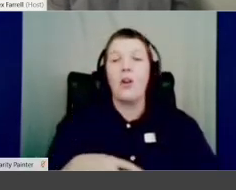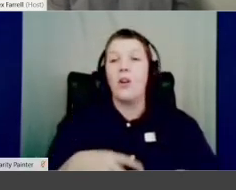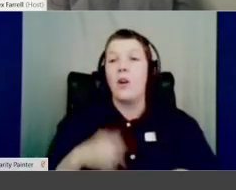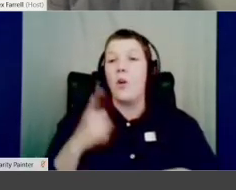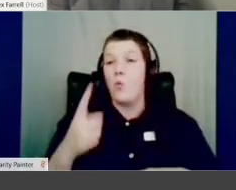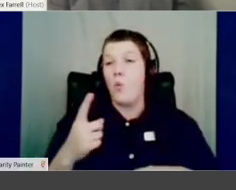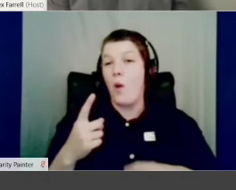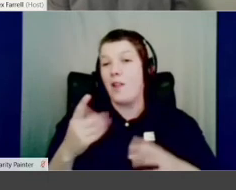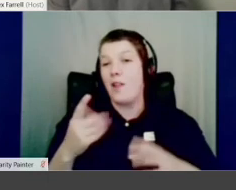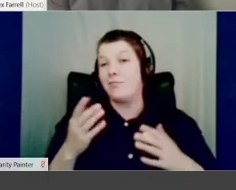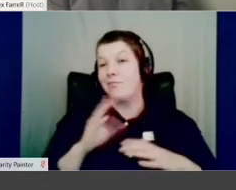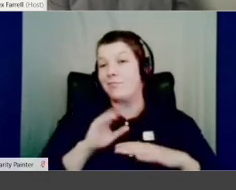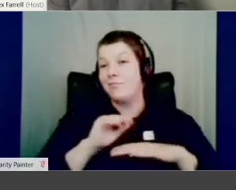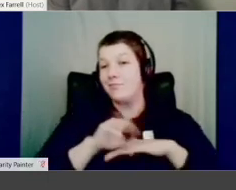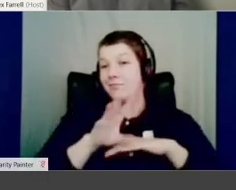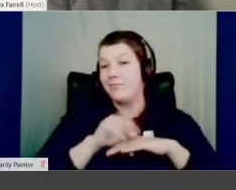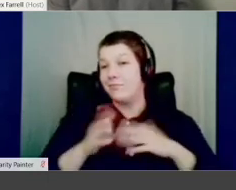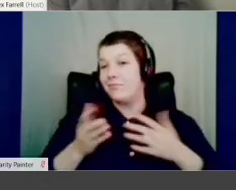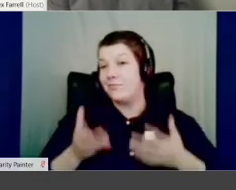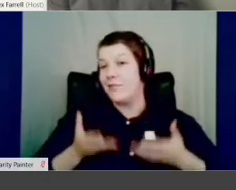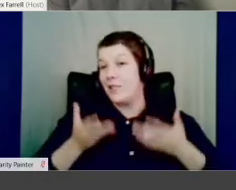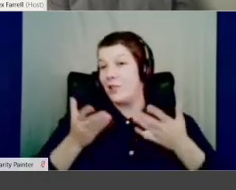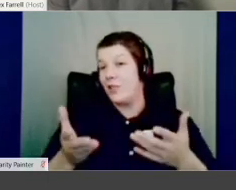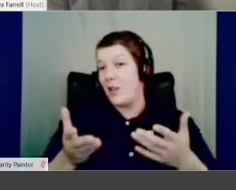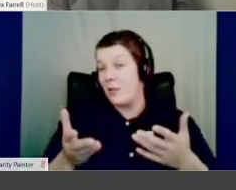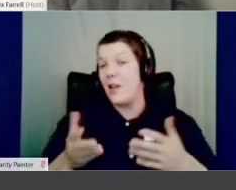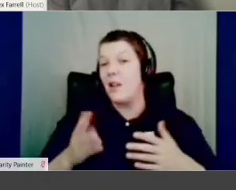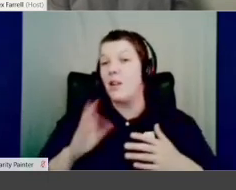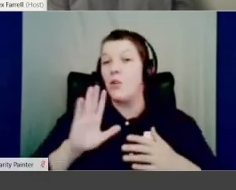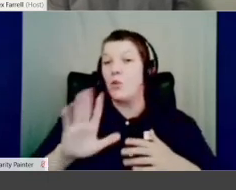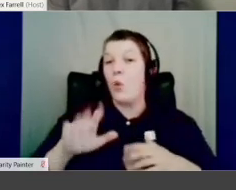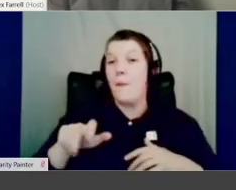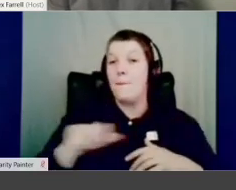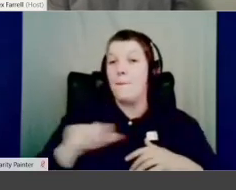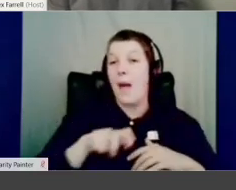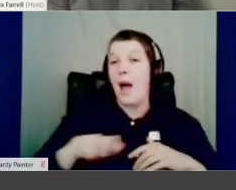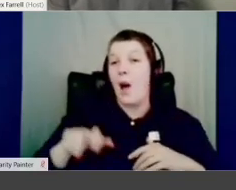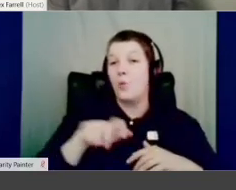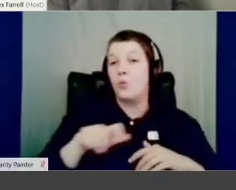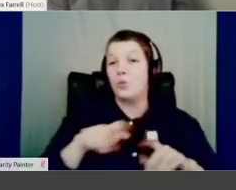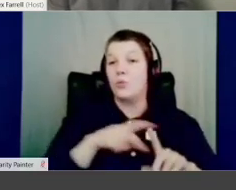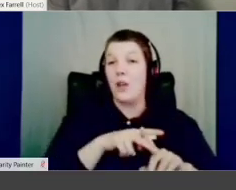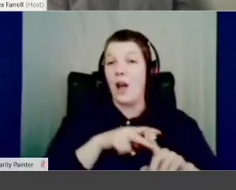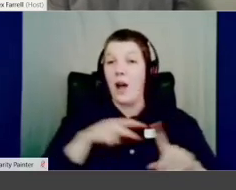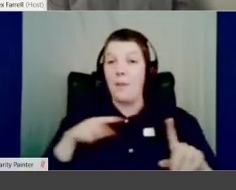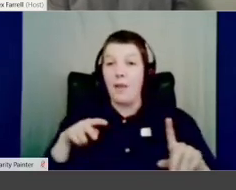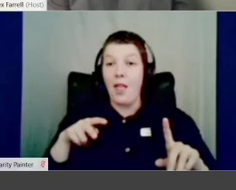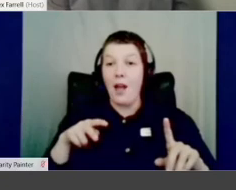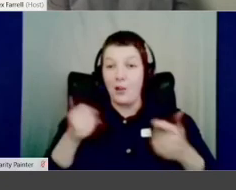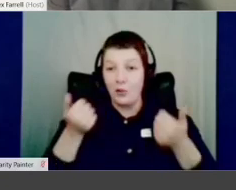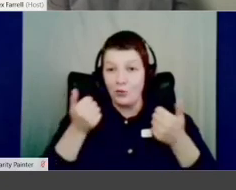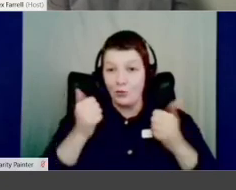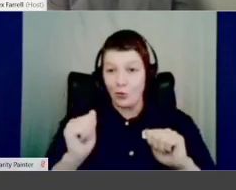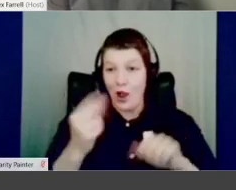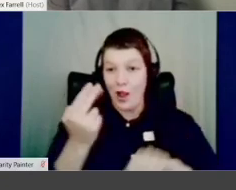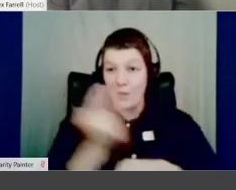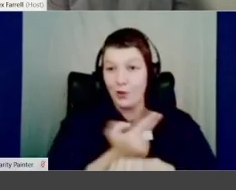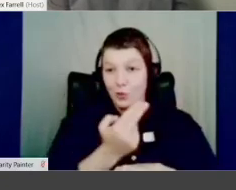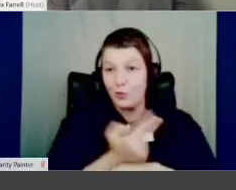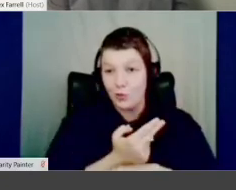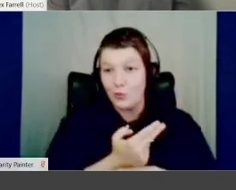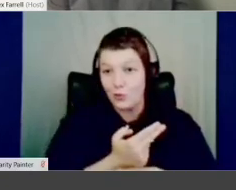Because if you can't use it with a keyboard, then the assistive devices certainly can't use it, because they're all based on keyboard gestures for the most part.